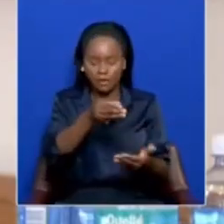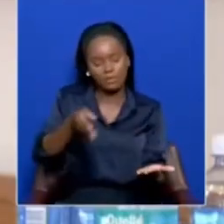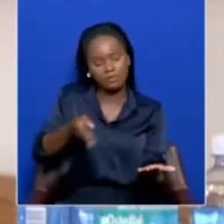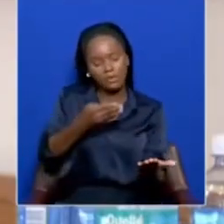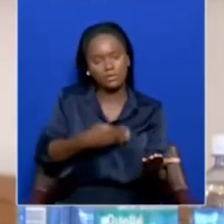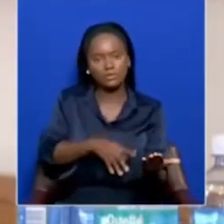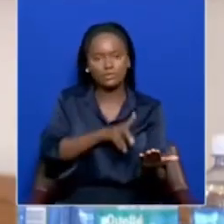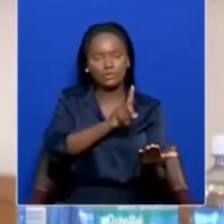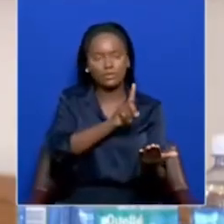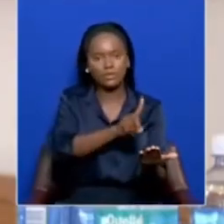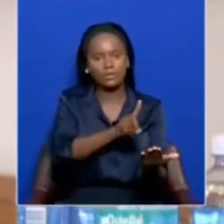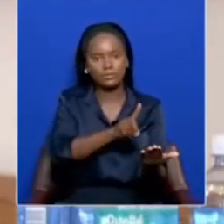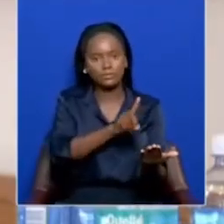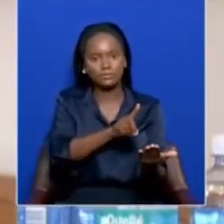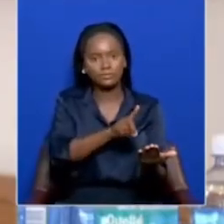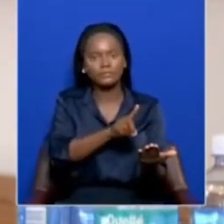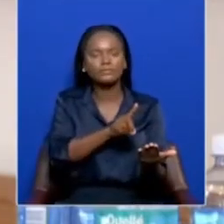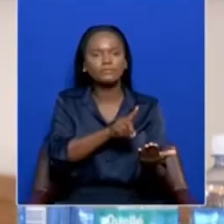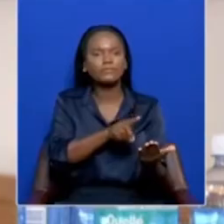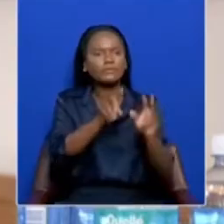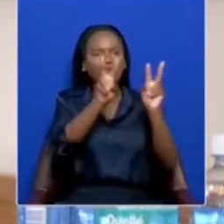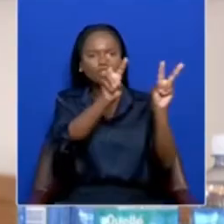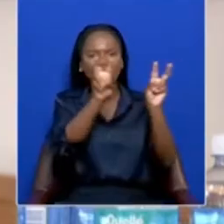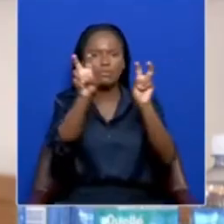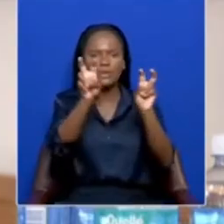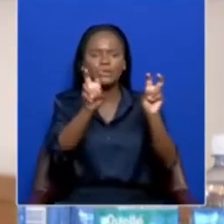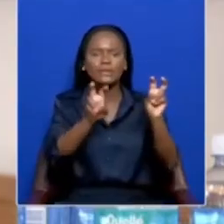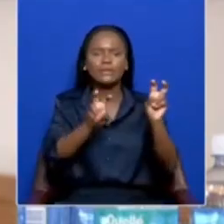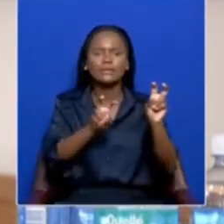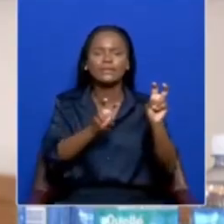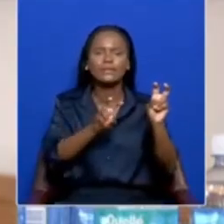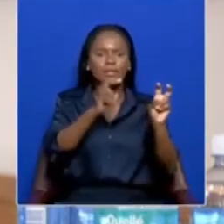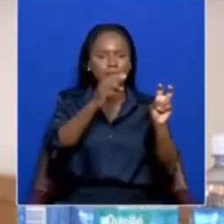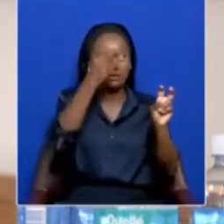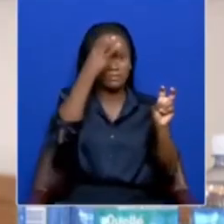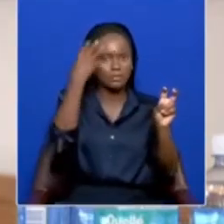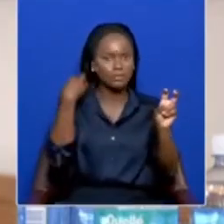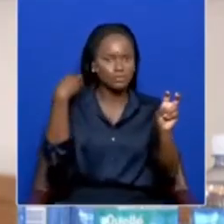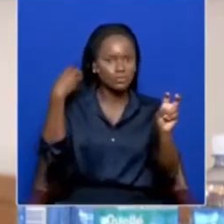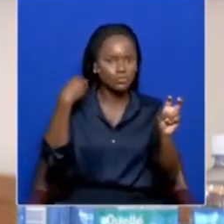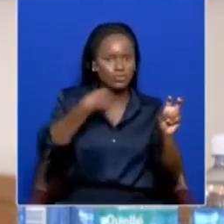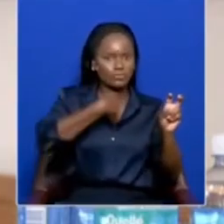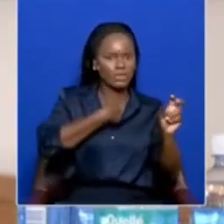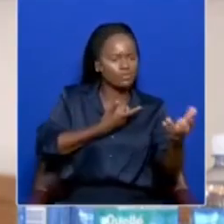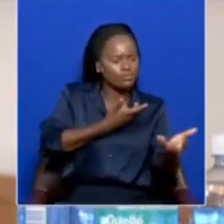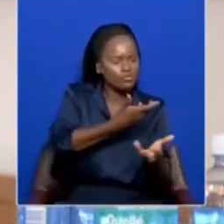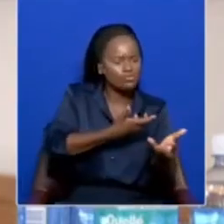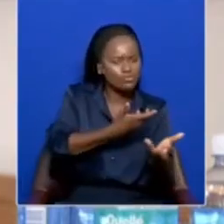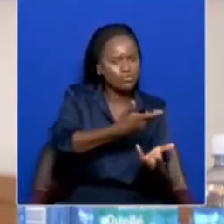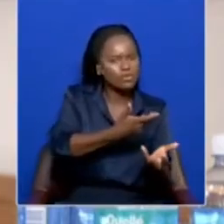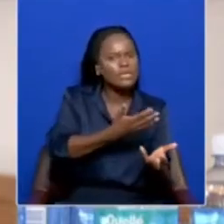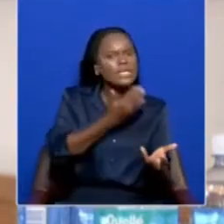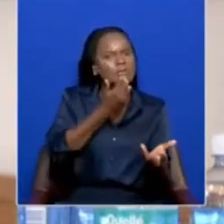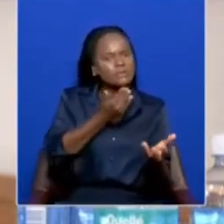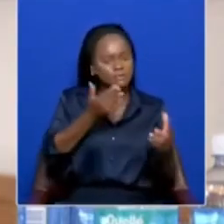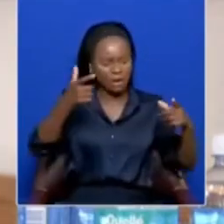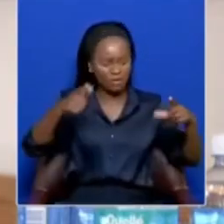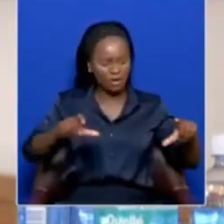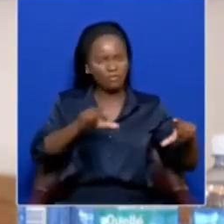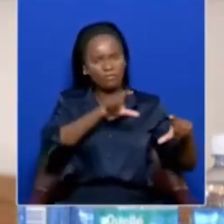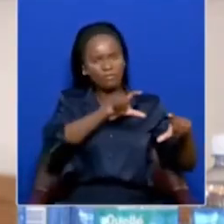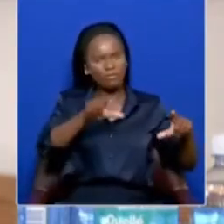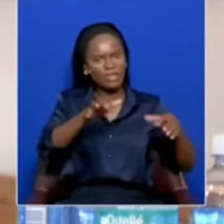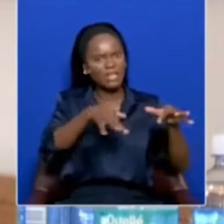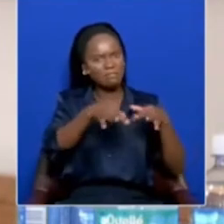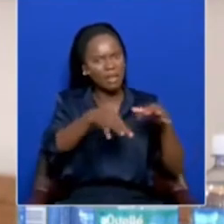Minister Mchunu. If you could perhaps deal with paragraphs 4 and 5 for the